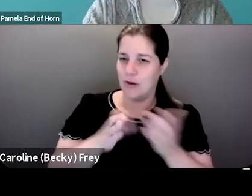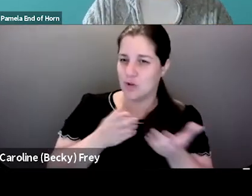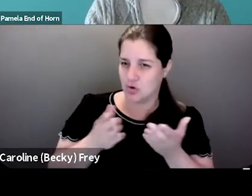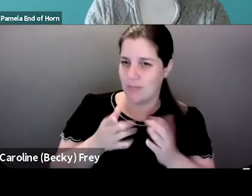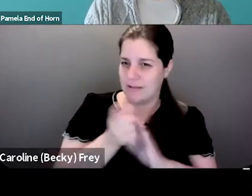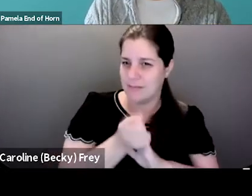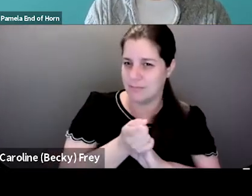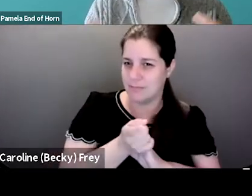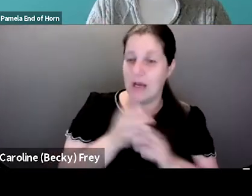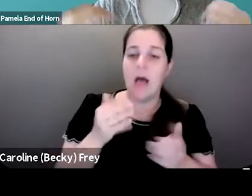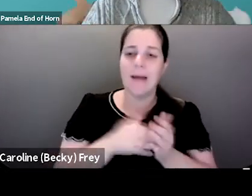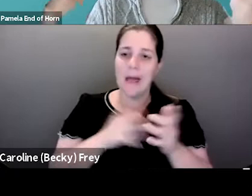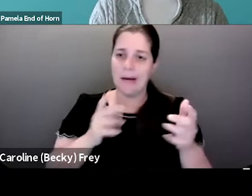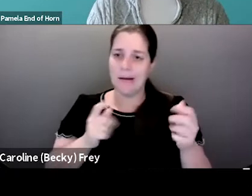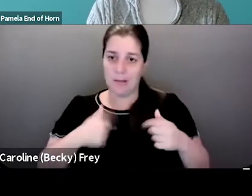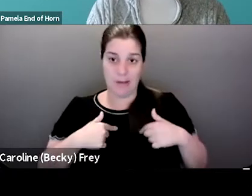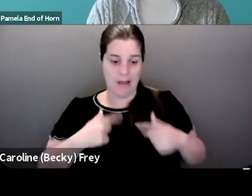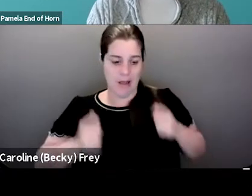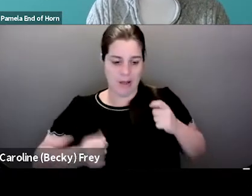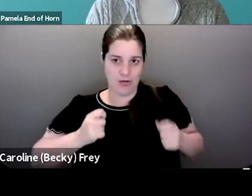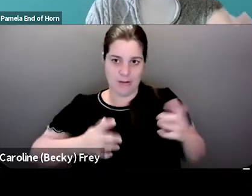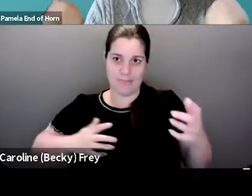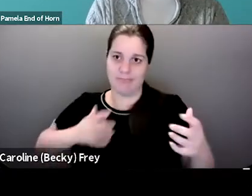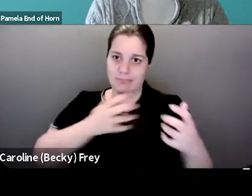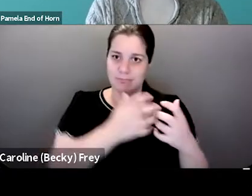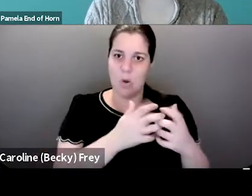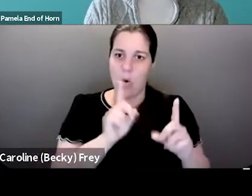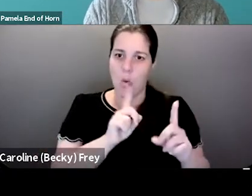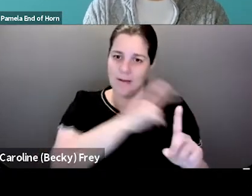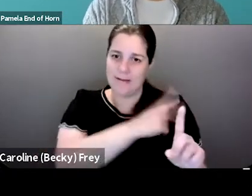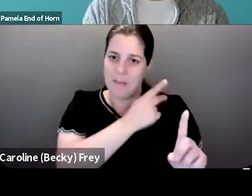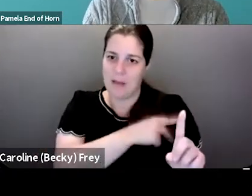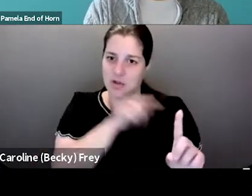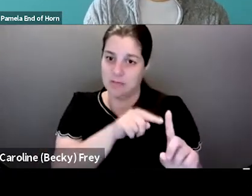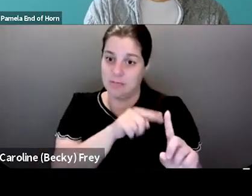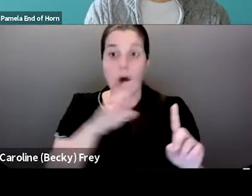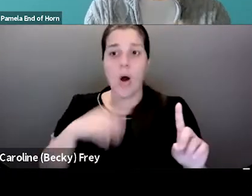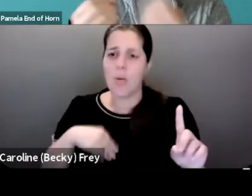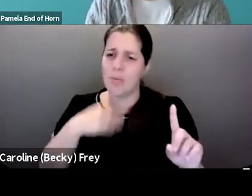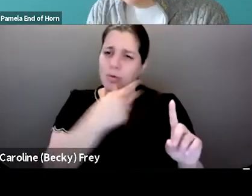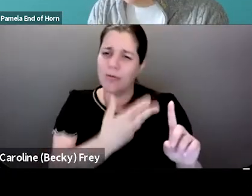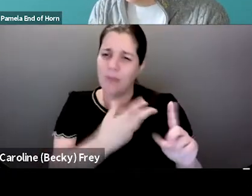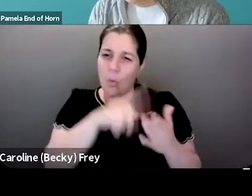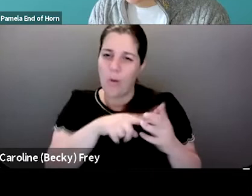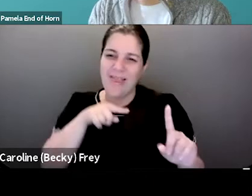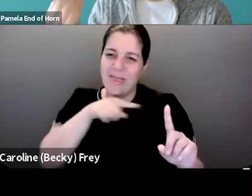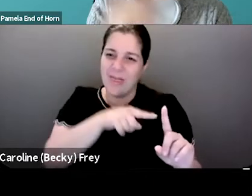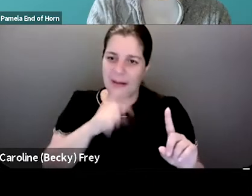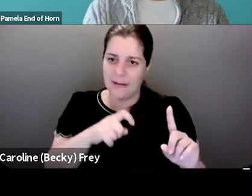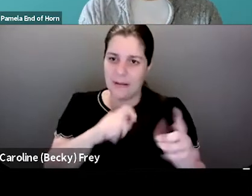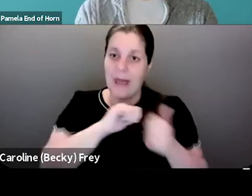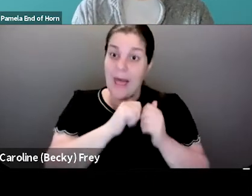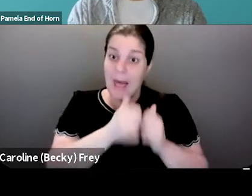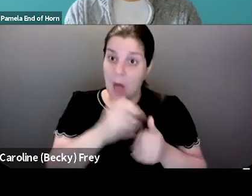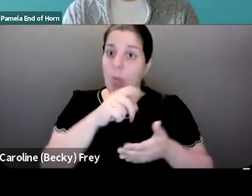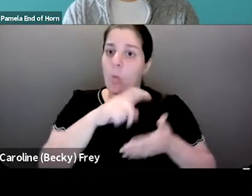to where the patient is, again, health equity, providing them treatment that they need at the time they need it in the way that they need it.